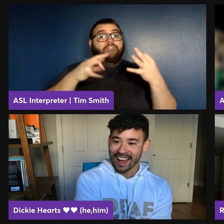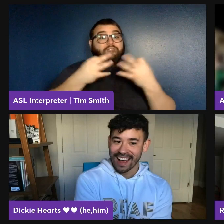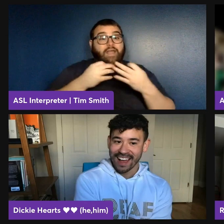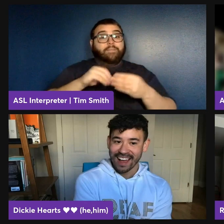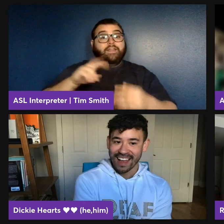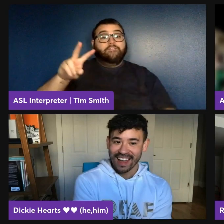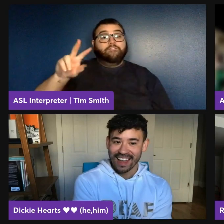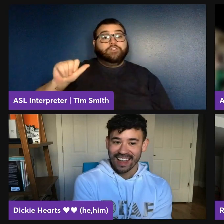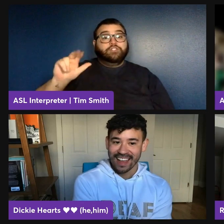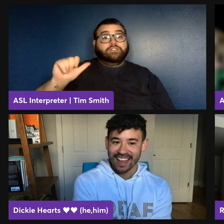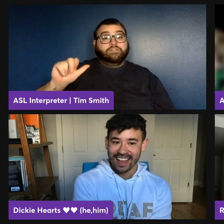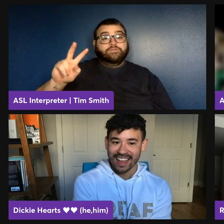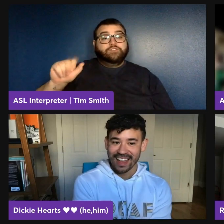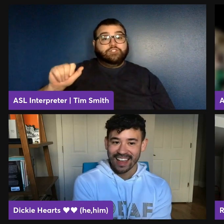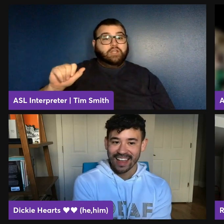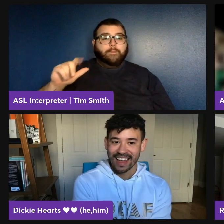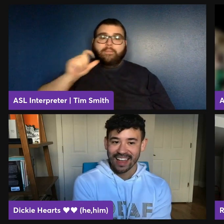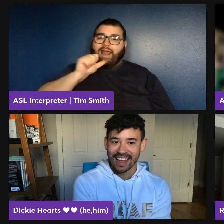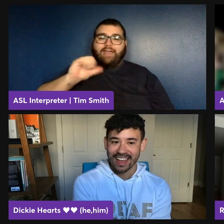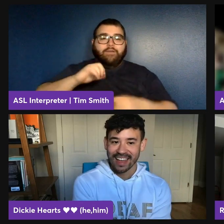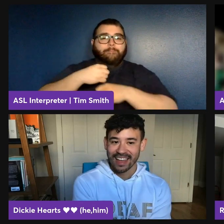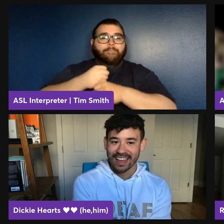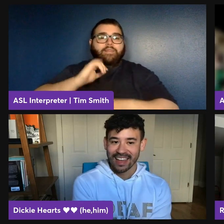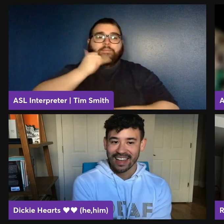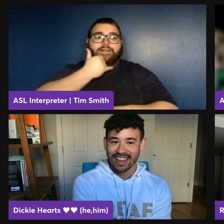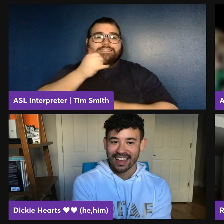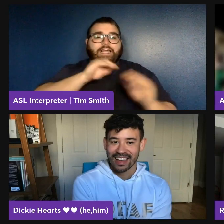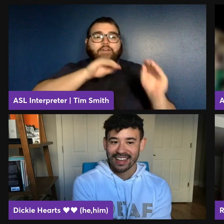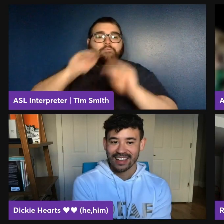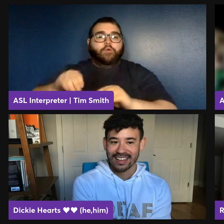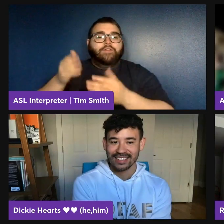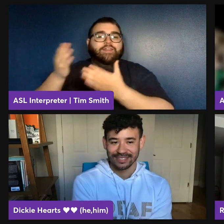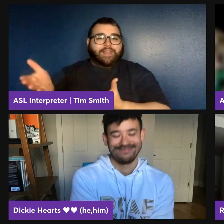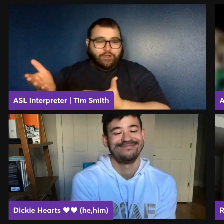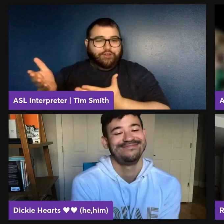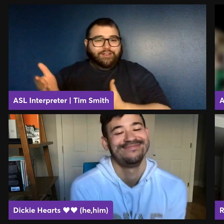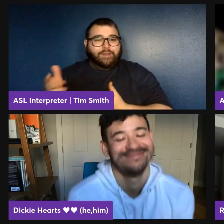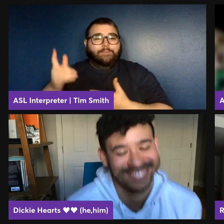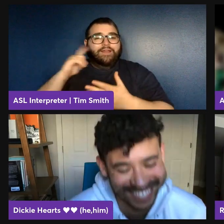but I have not made the mistake of living there yet. But let's get back on track.